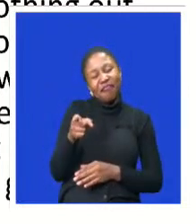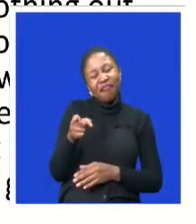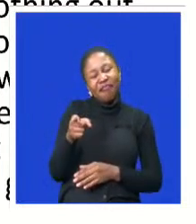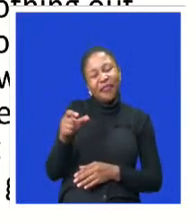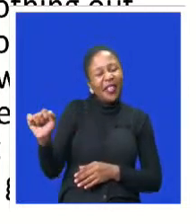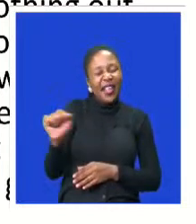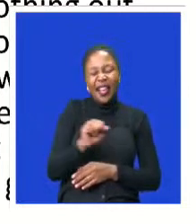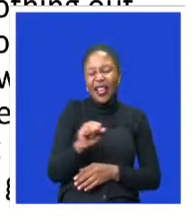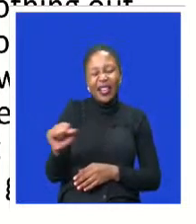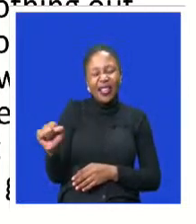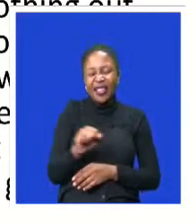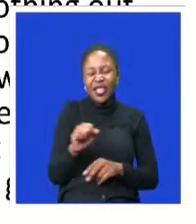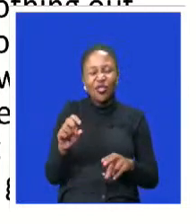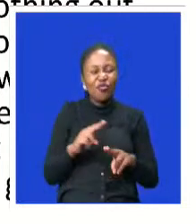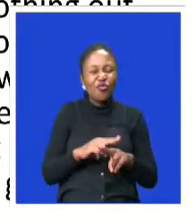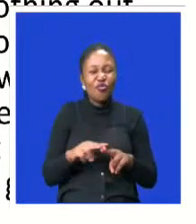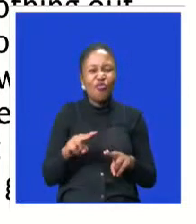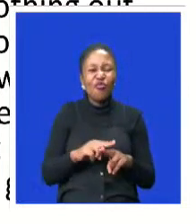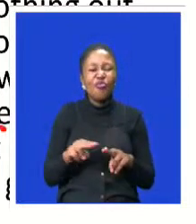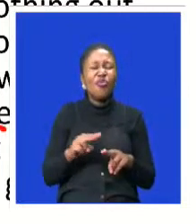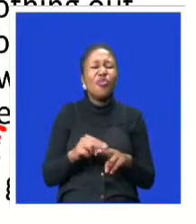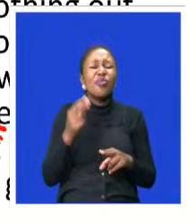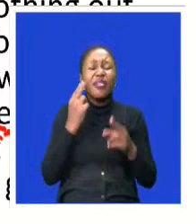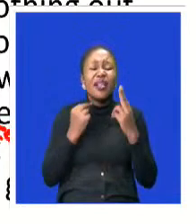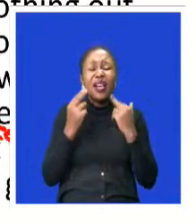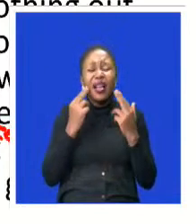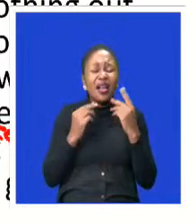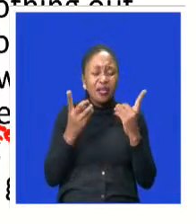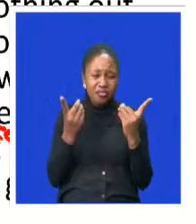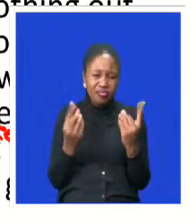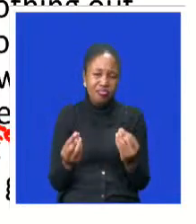a favorite chore, because